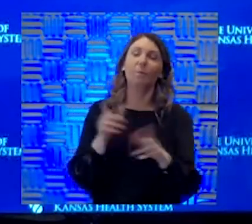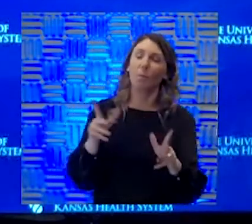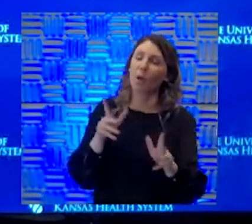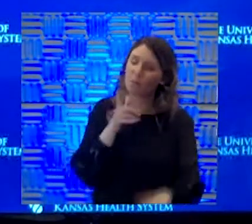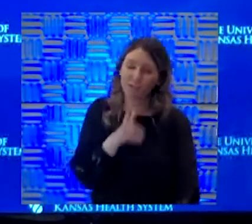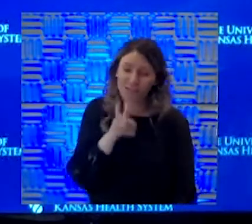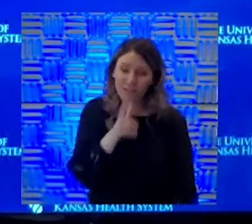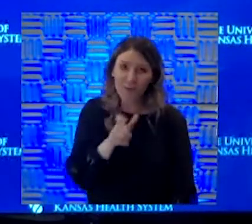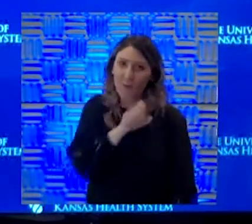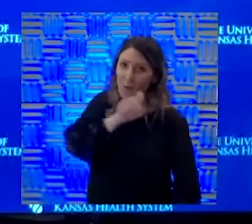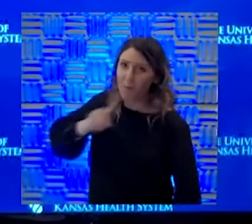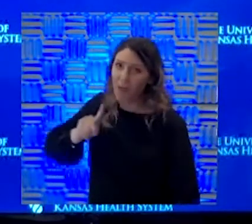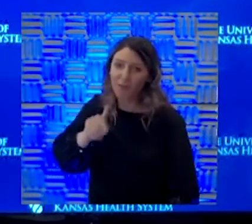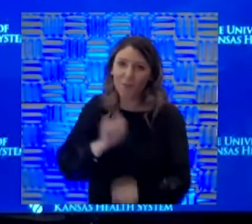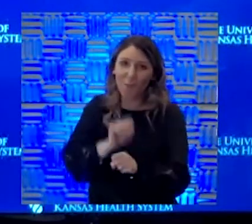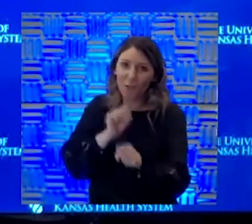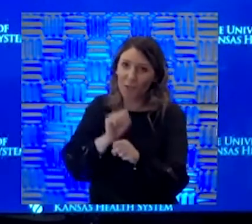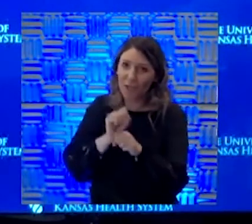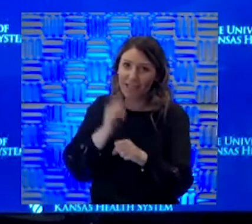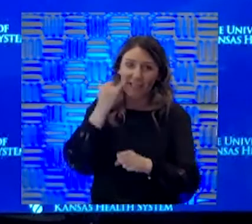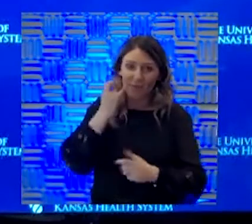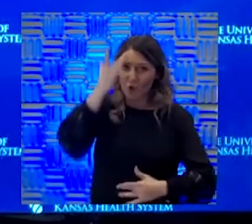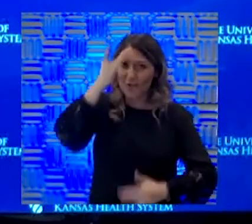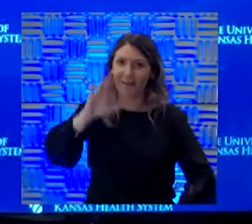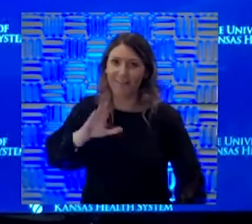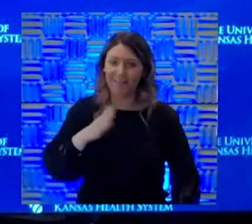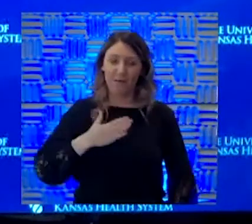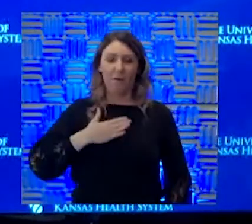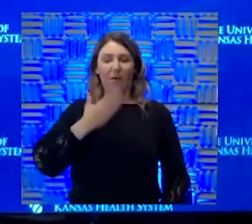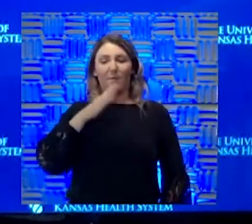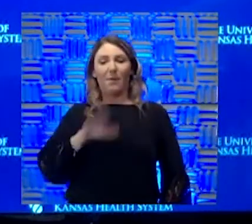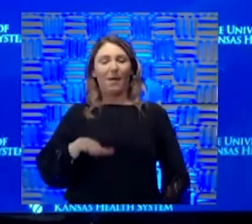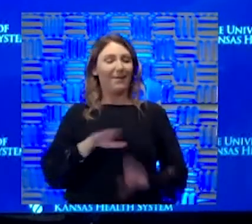don't go right back to work if you're sick. My bad on that. but